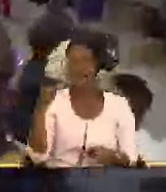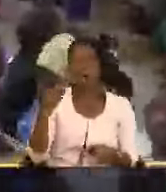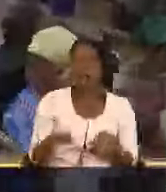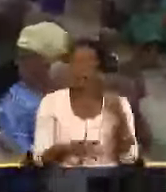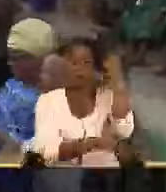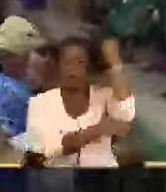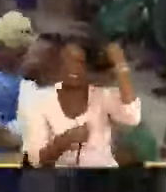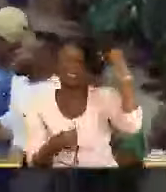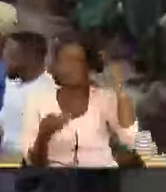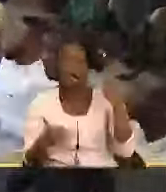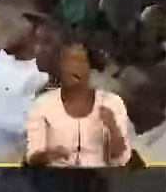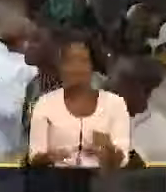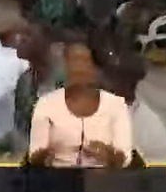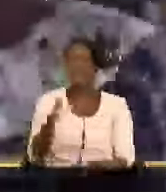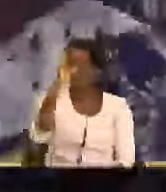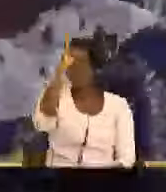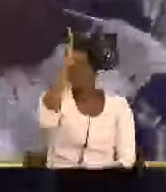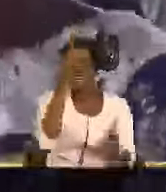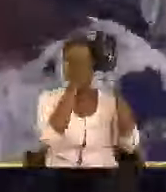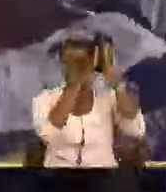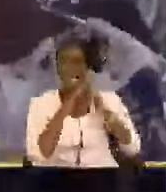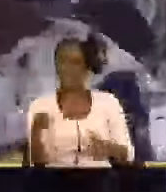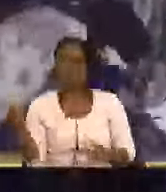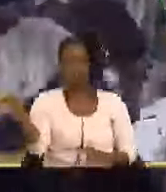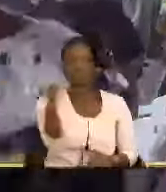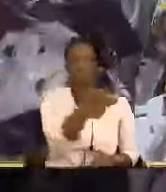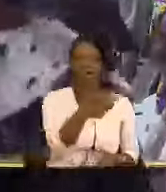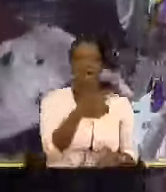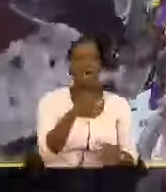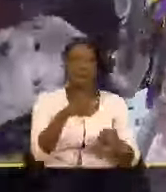come down die come to